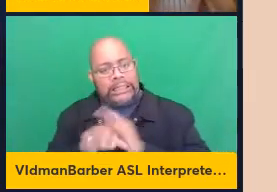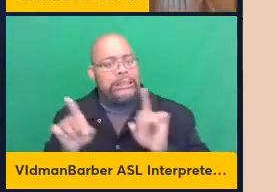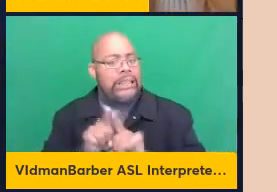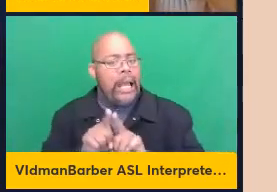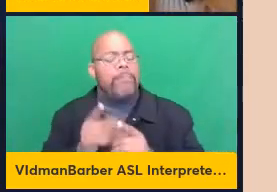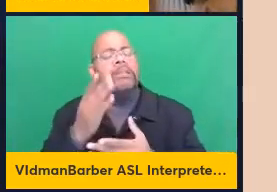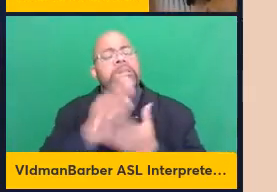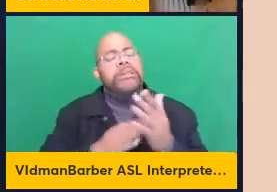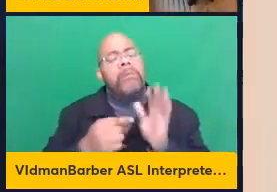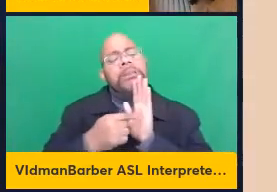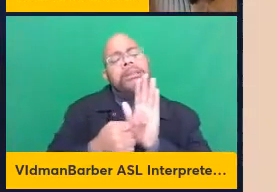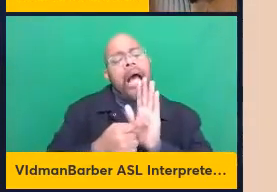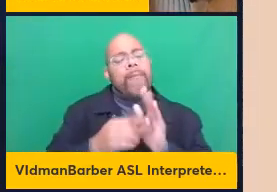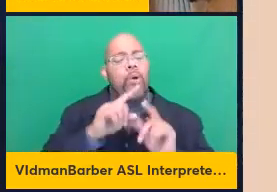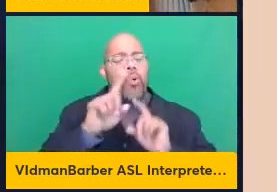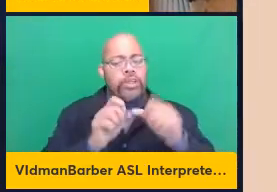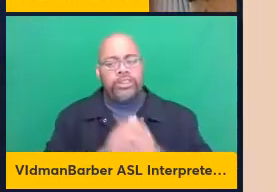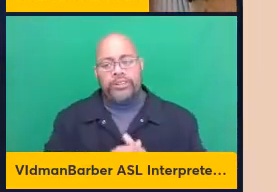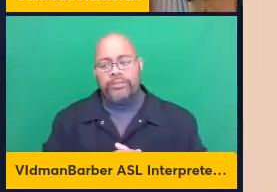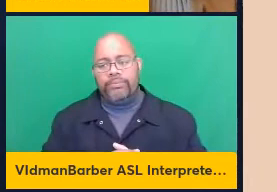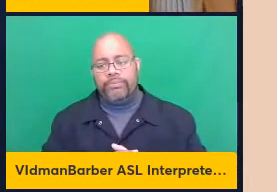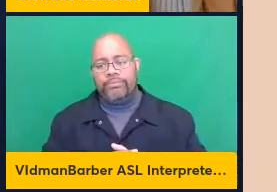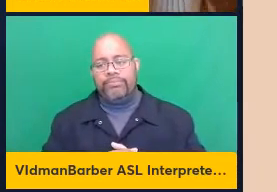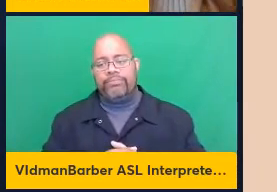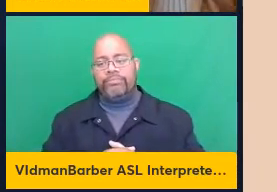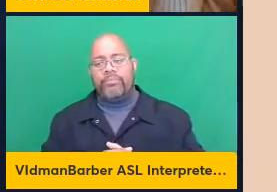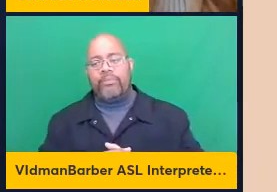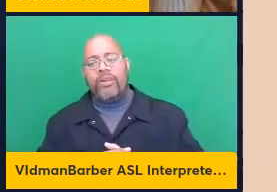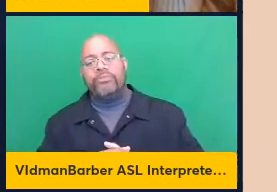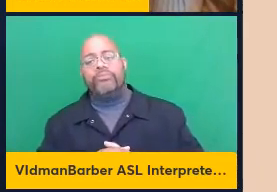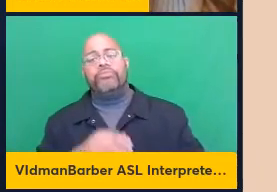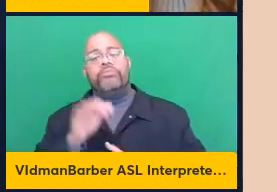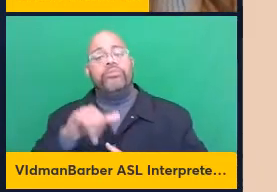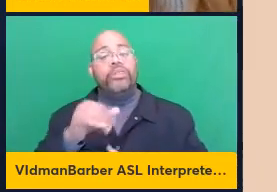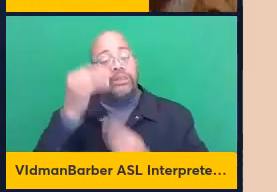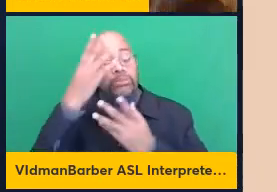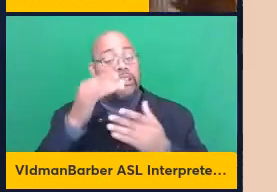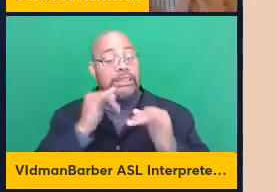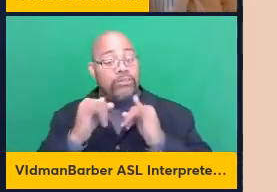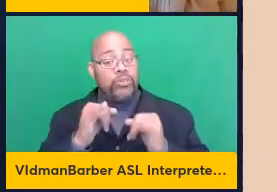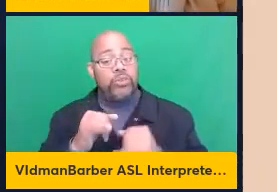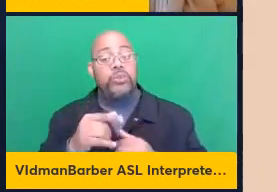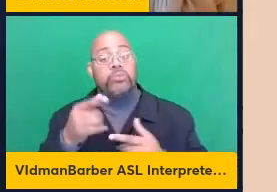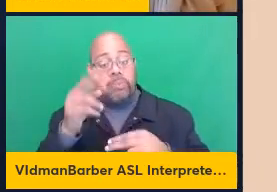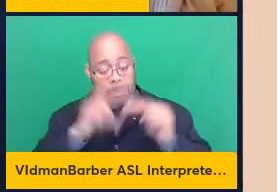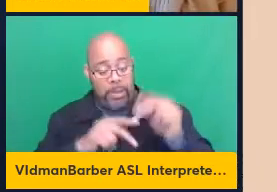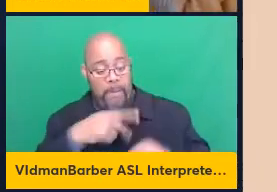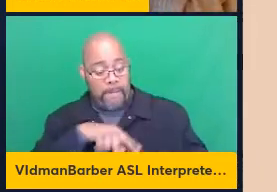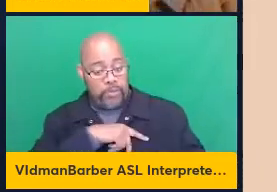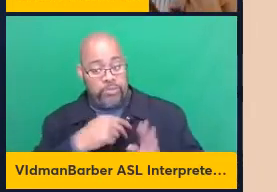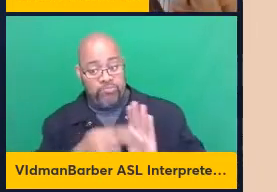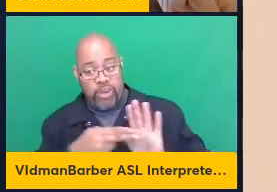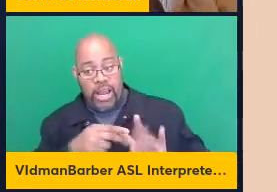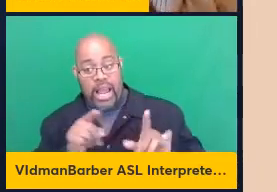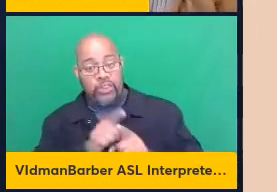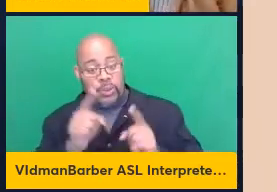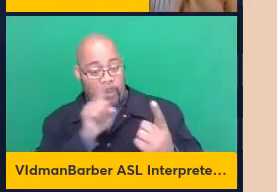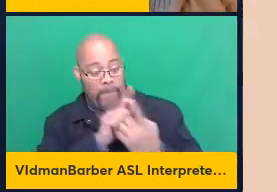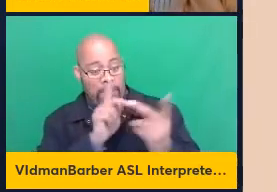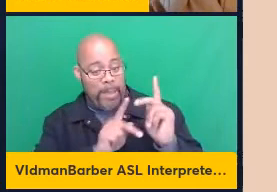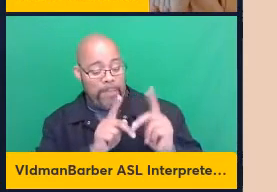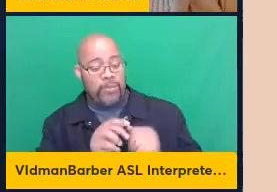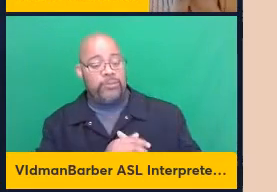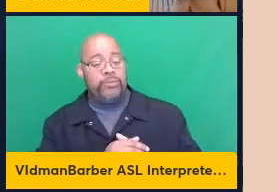just sample questions for that. Okay. And after an informational interview, as you build your personal brand, right? And as you meet people and